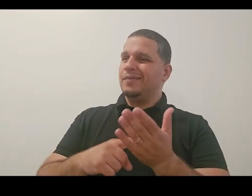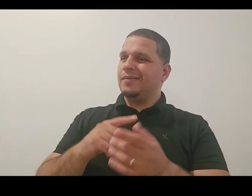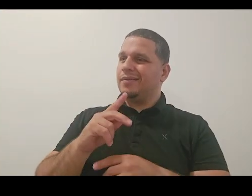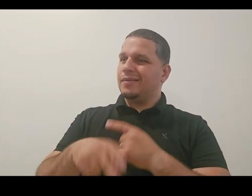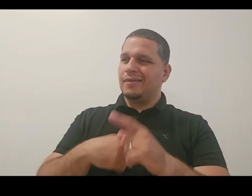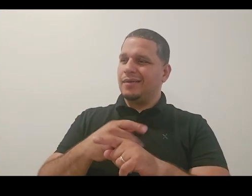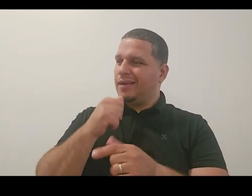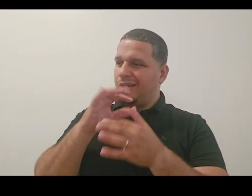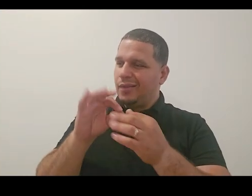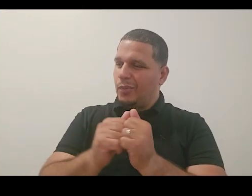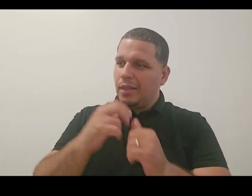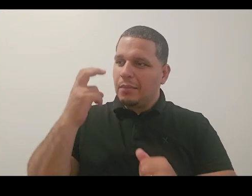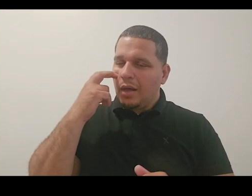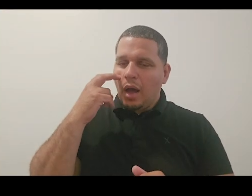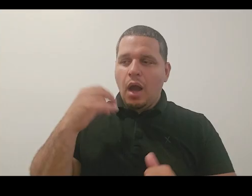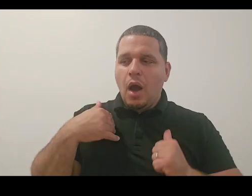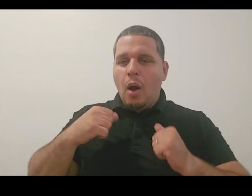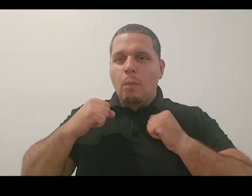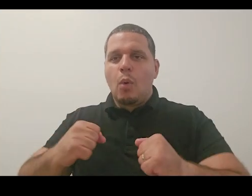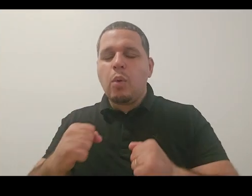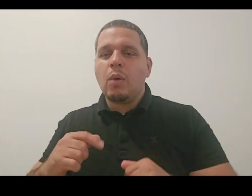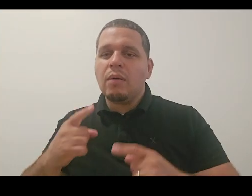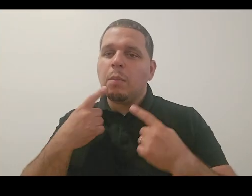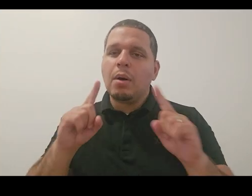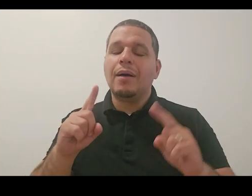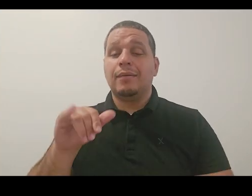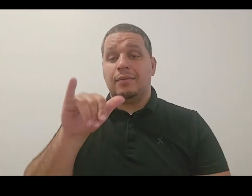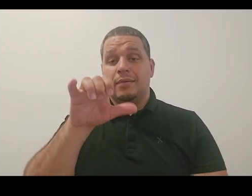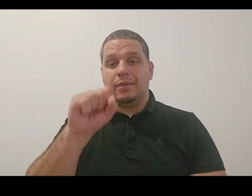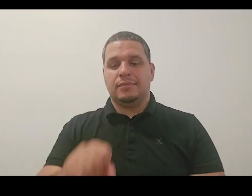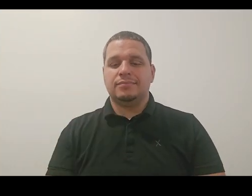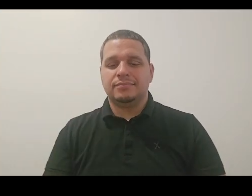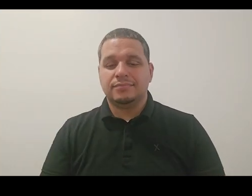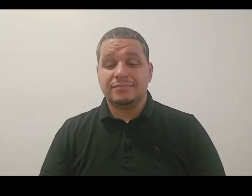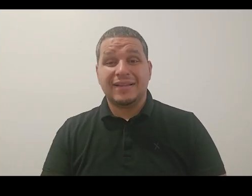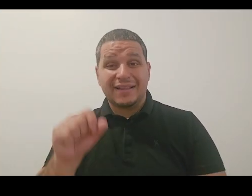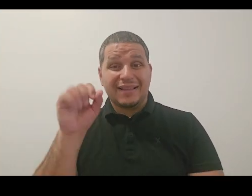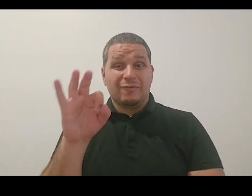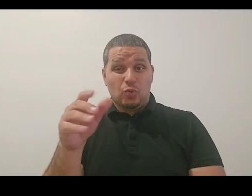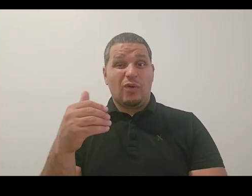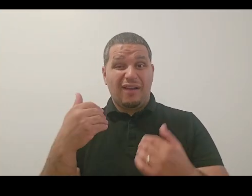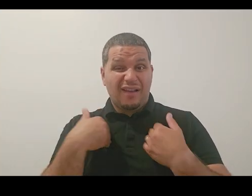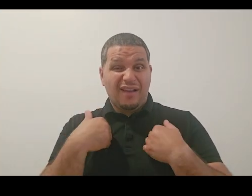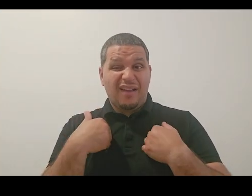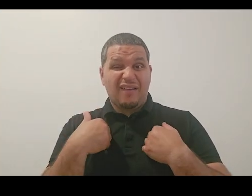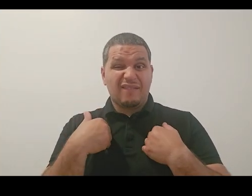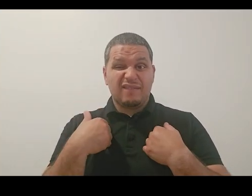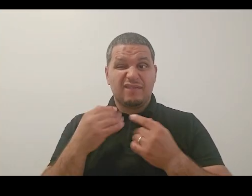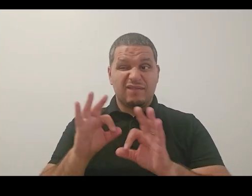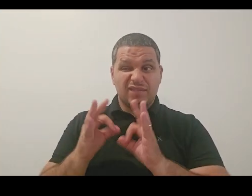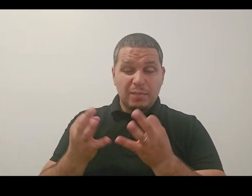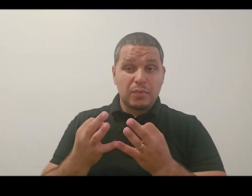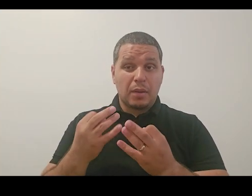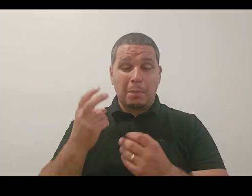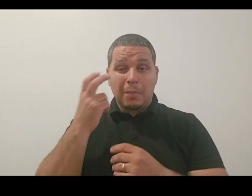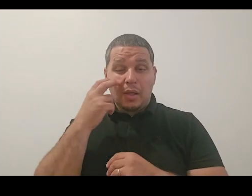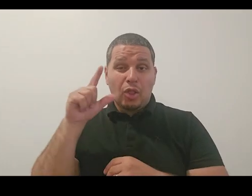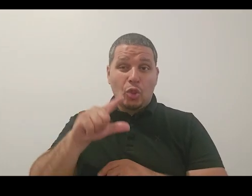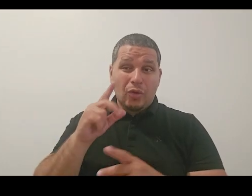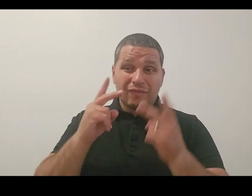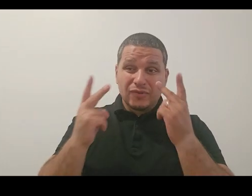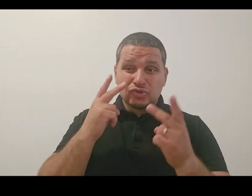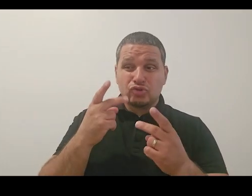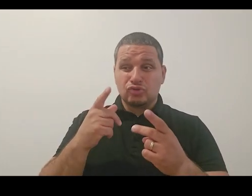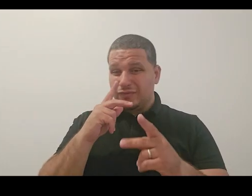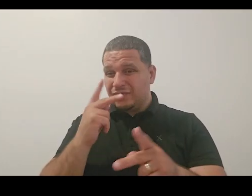that somebody was initiating a random interaction that didn't have to do with some blindness street question. So, yes, if you have a loved